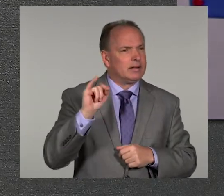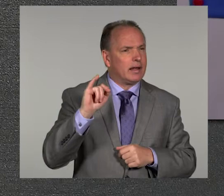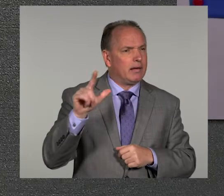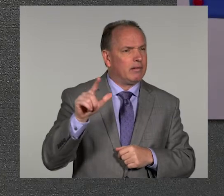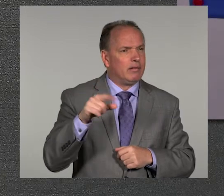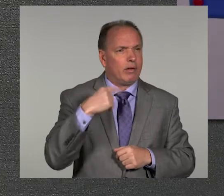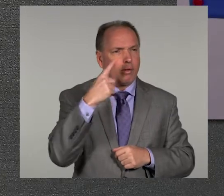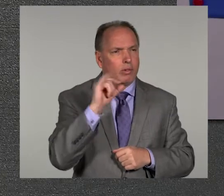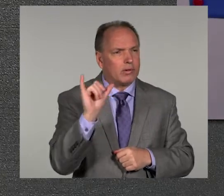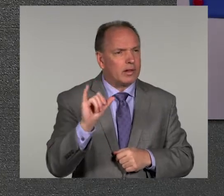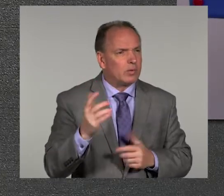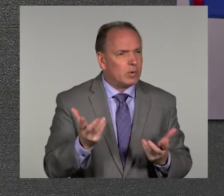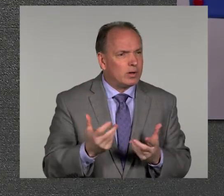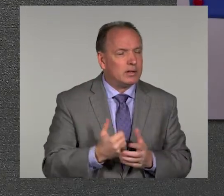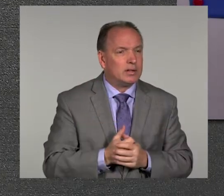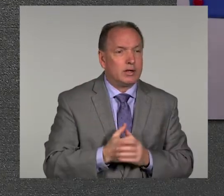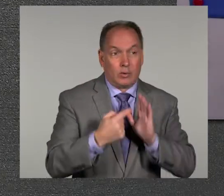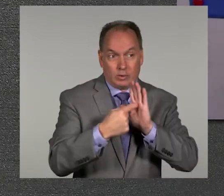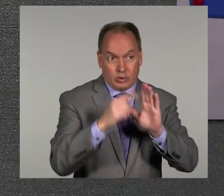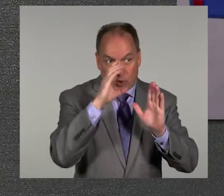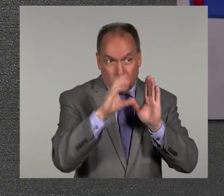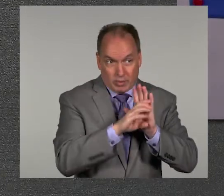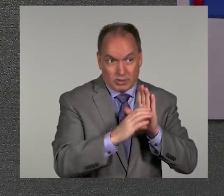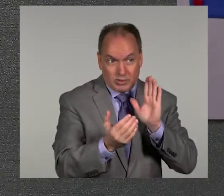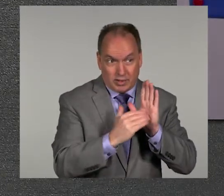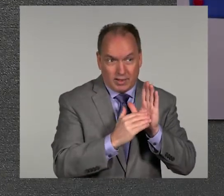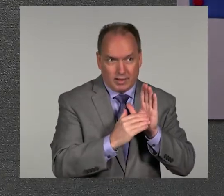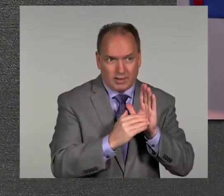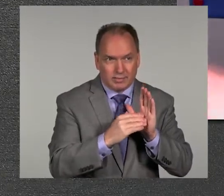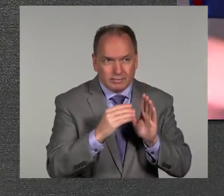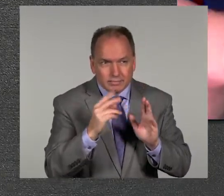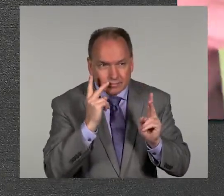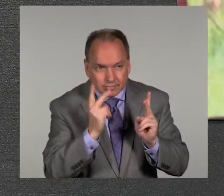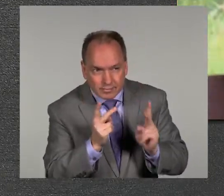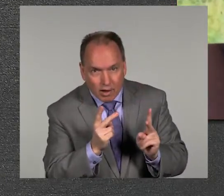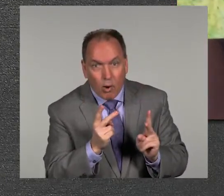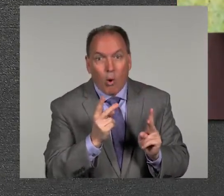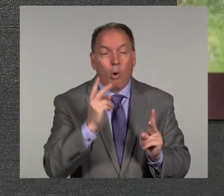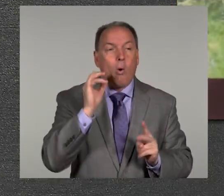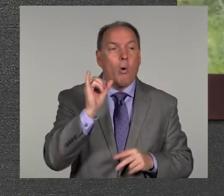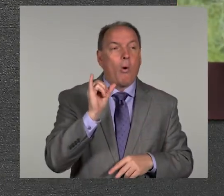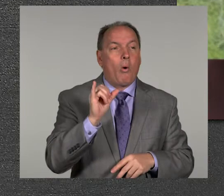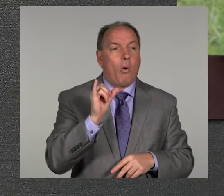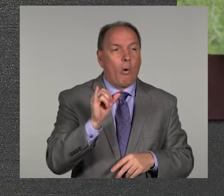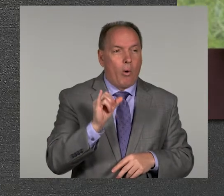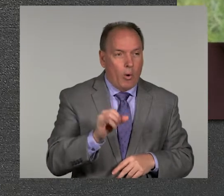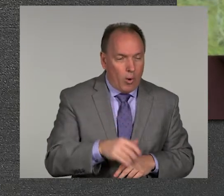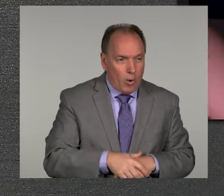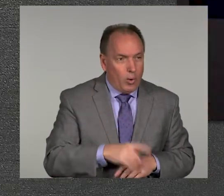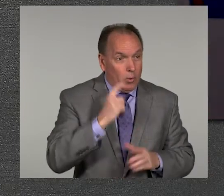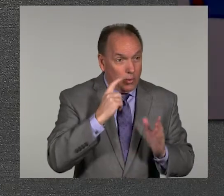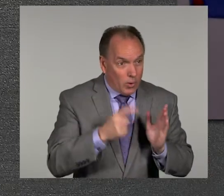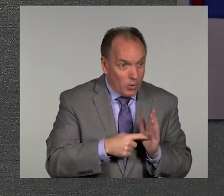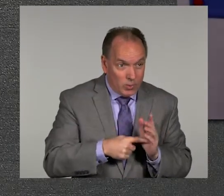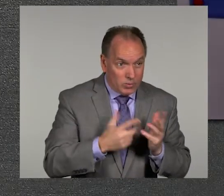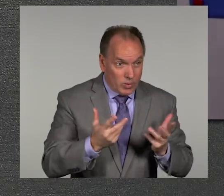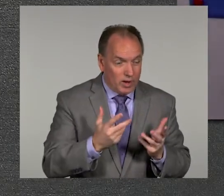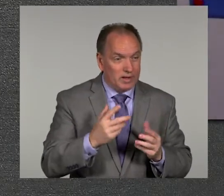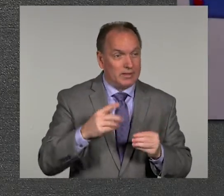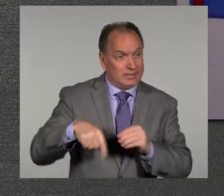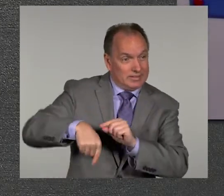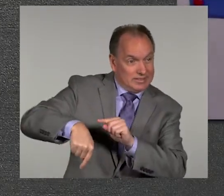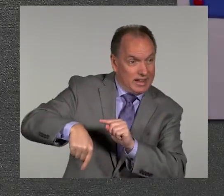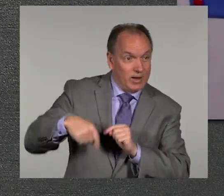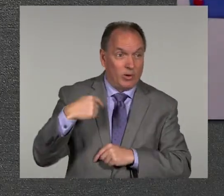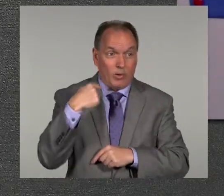his tail look like? Okay, I'll show a picture so you can maybe think about it a little bit. Alrighty,